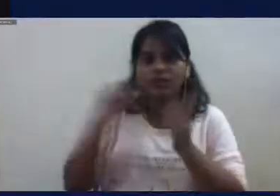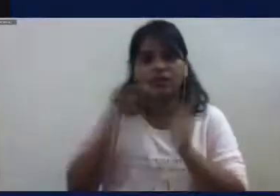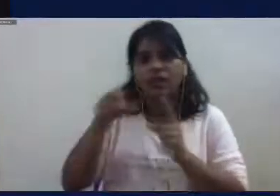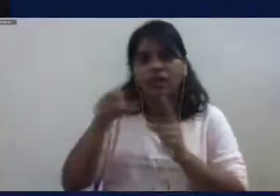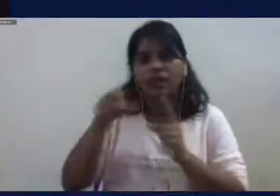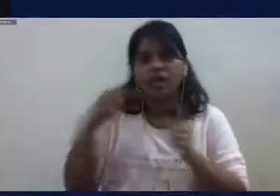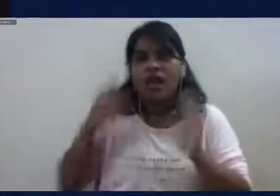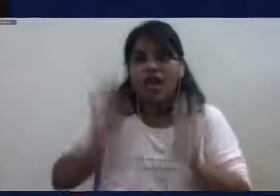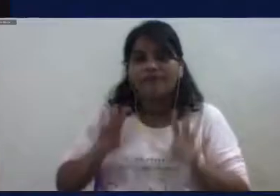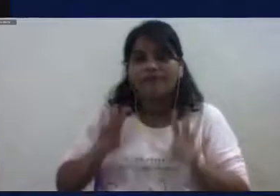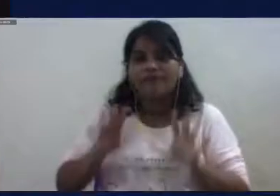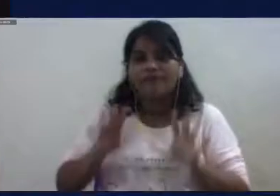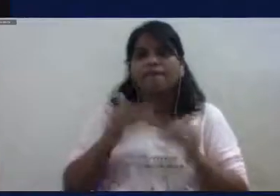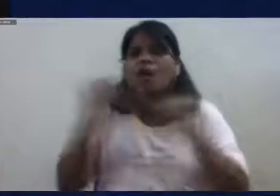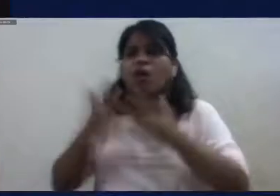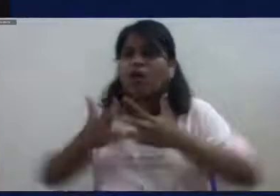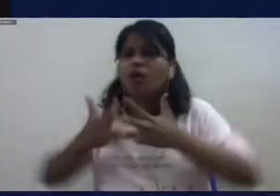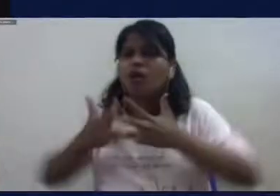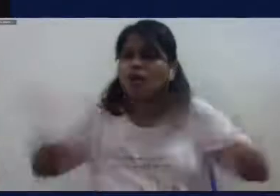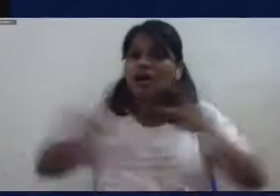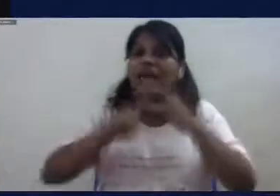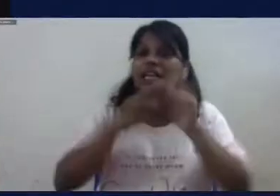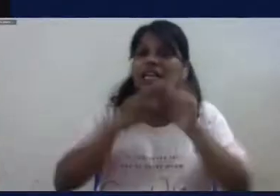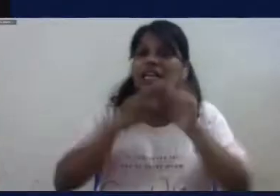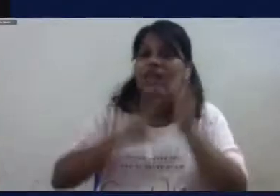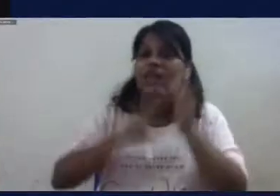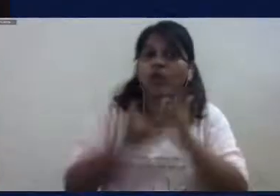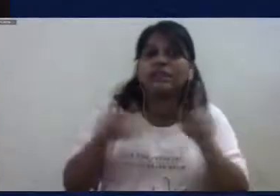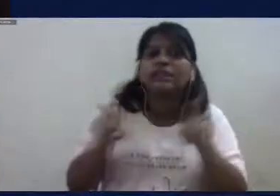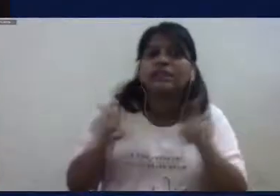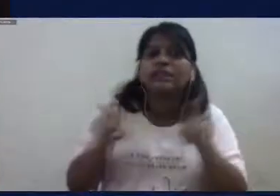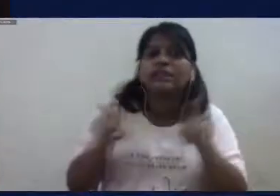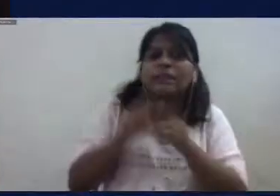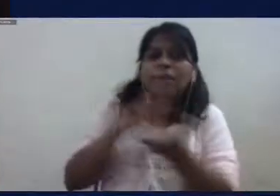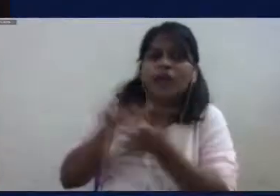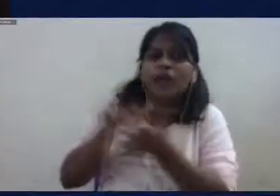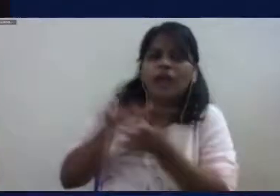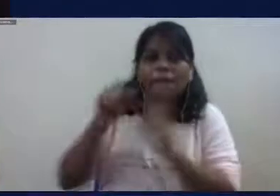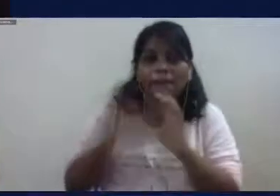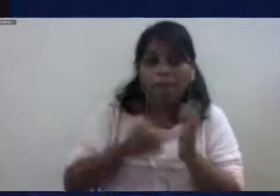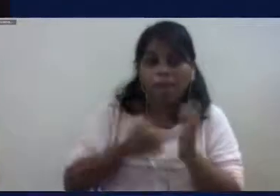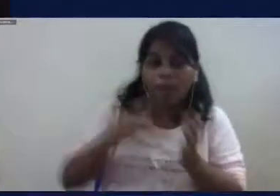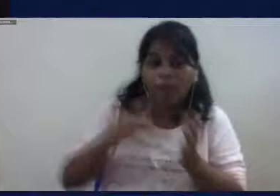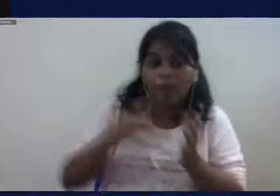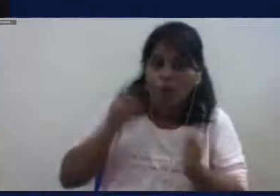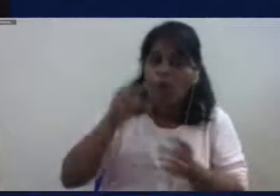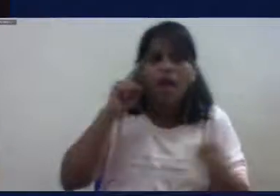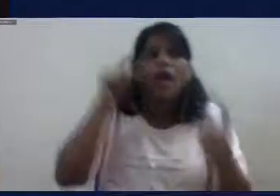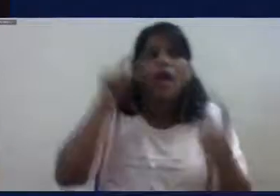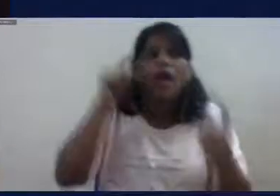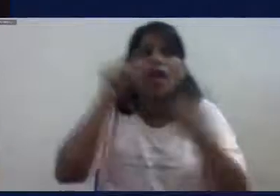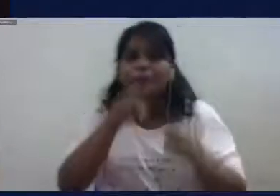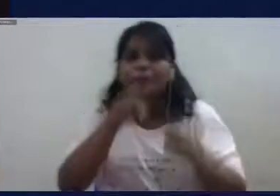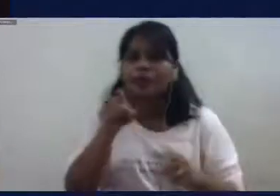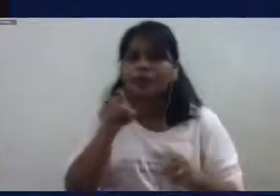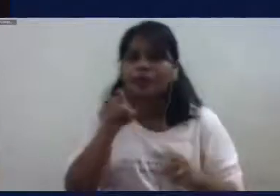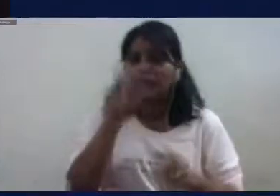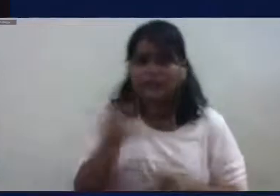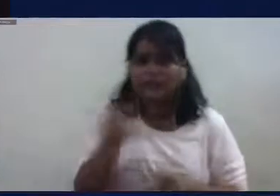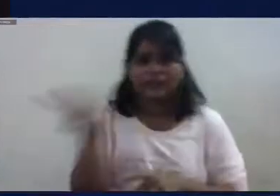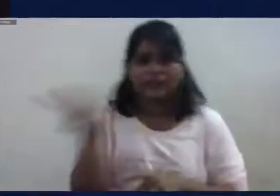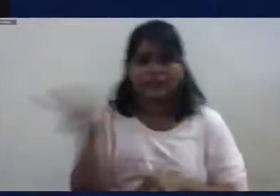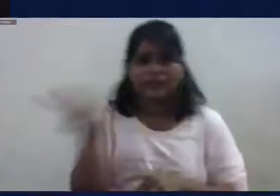to have a longer lasting democracy in a country like Peru. That was his purpose. So this person that you see